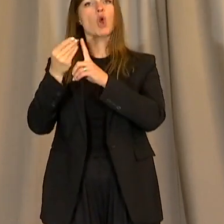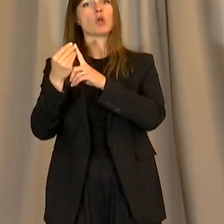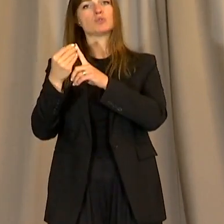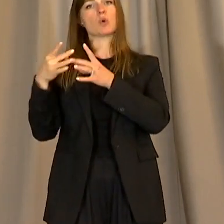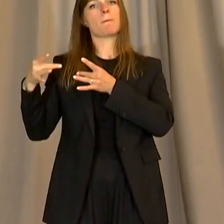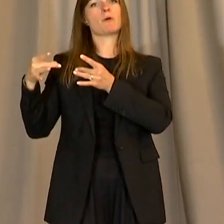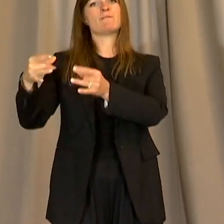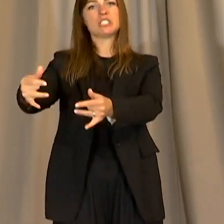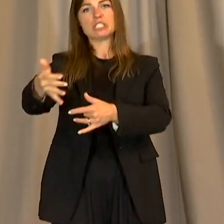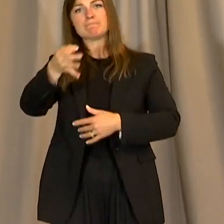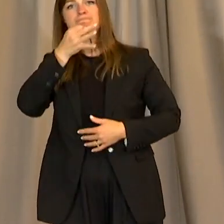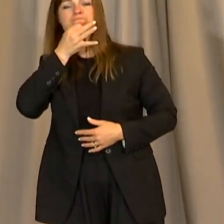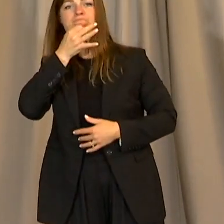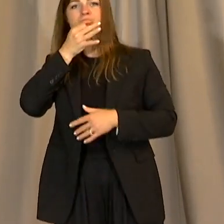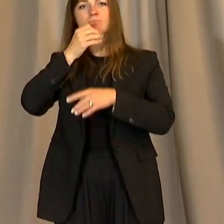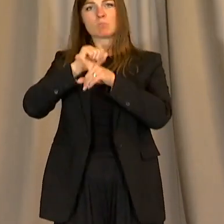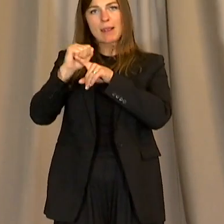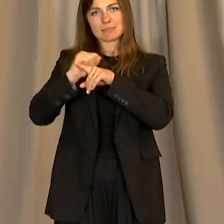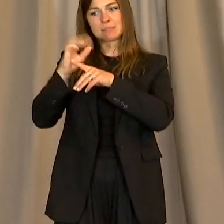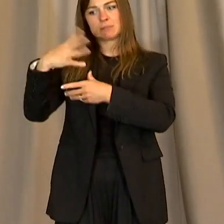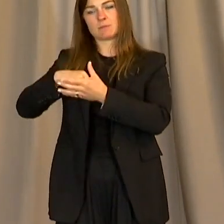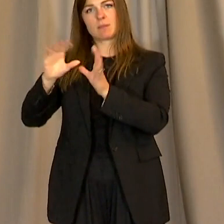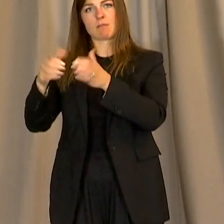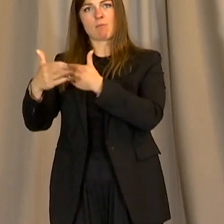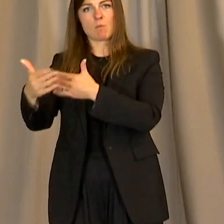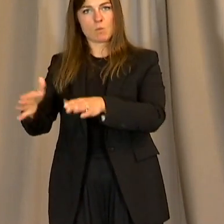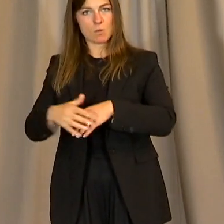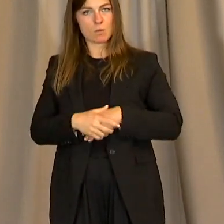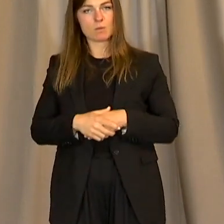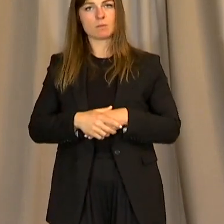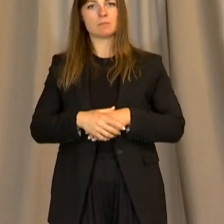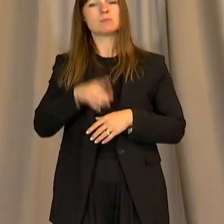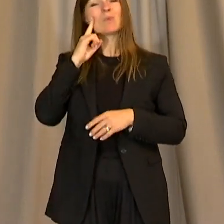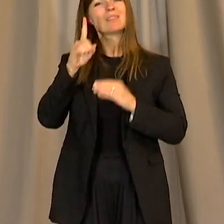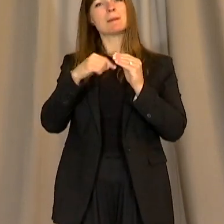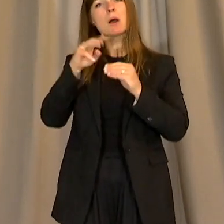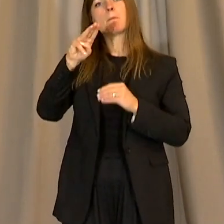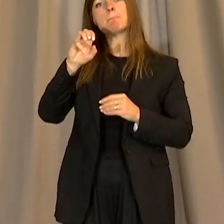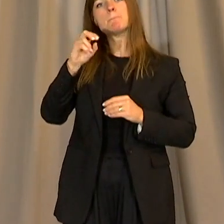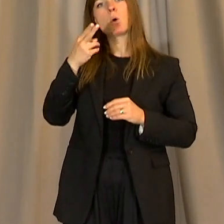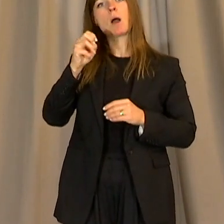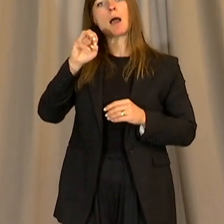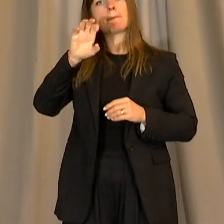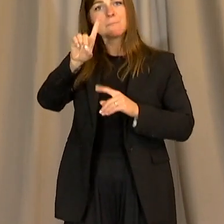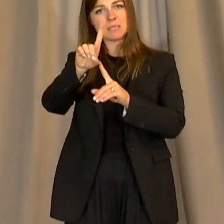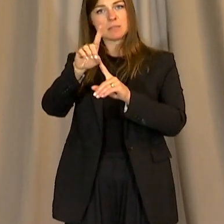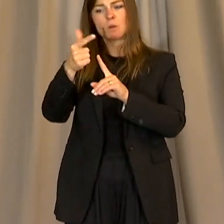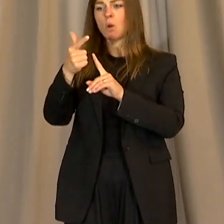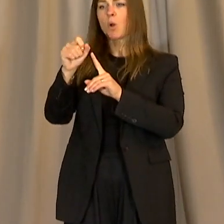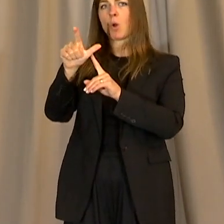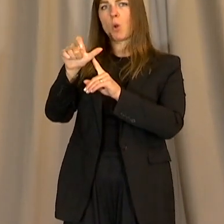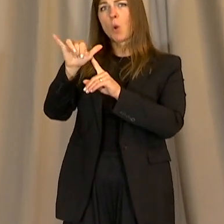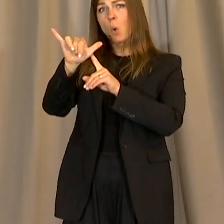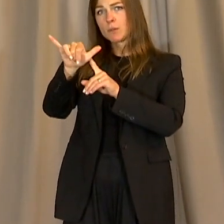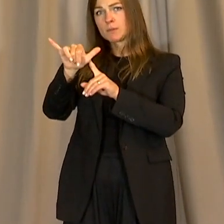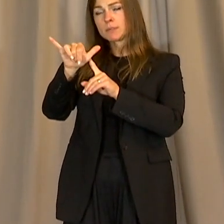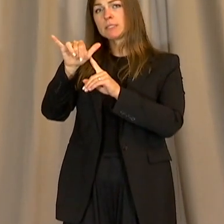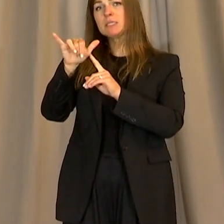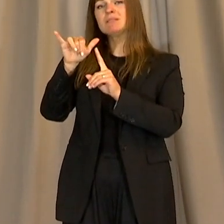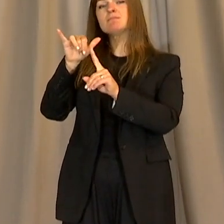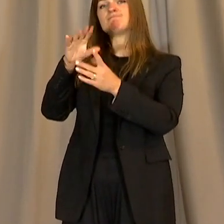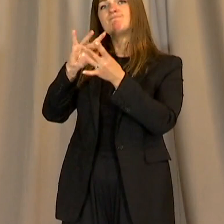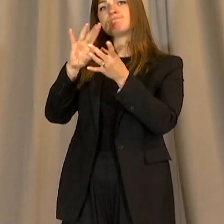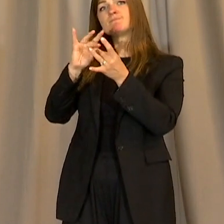so when we think about Goldie Muhammad and when she talks about cultivating the